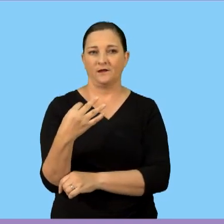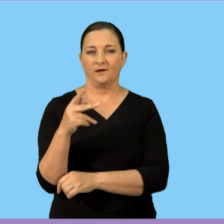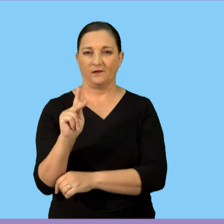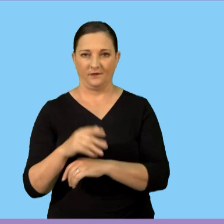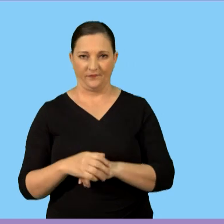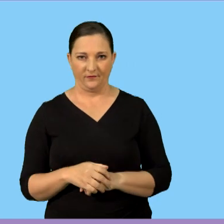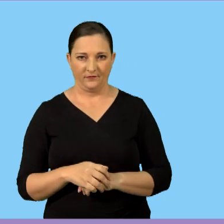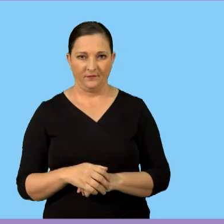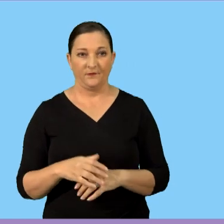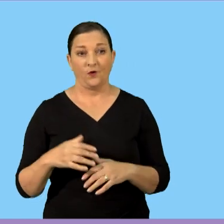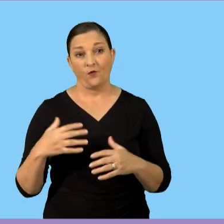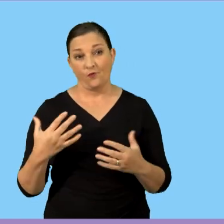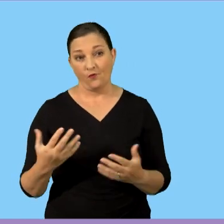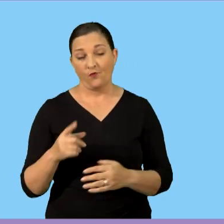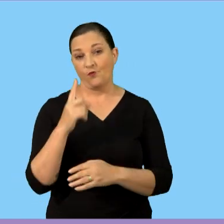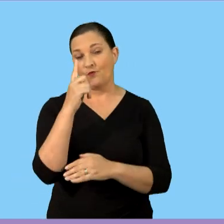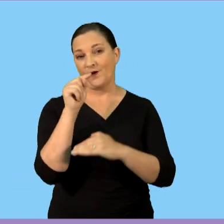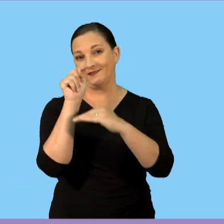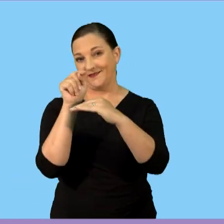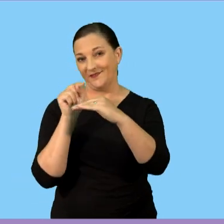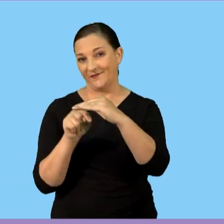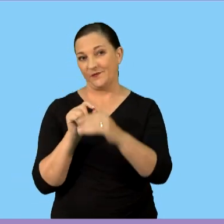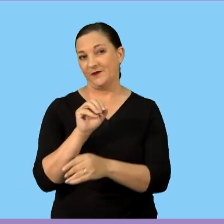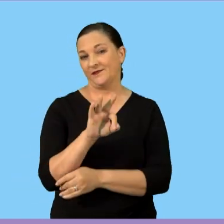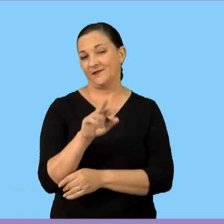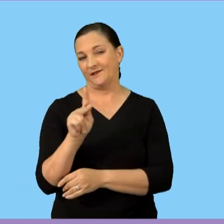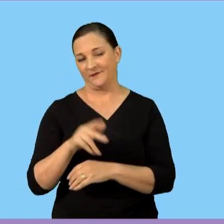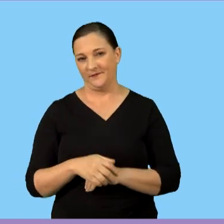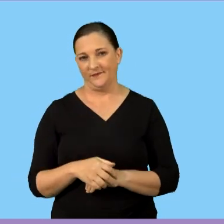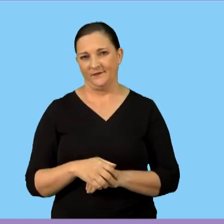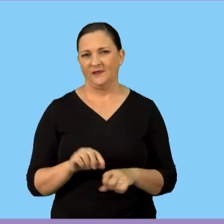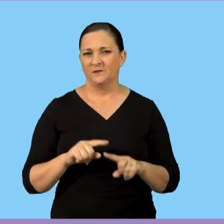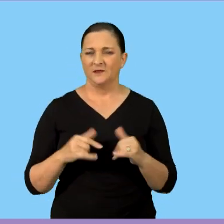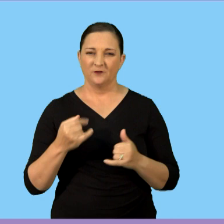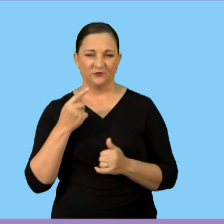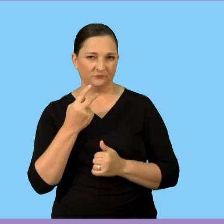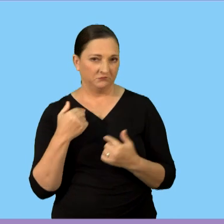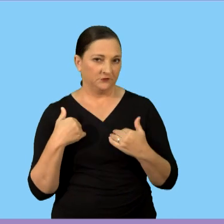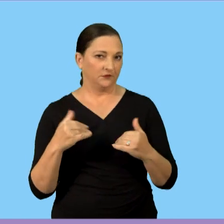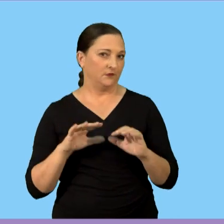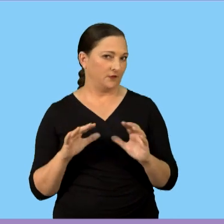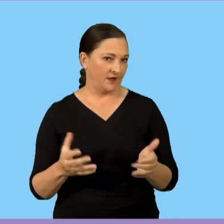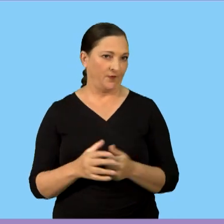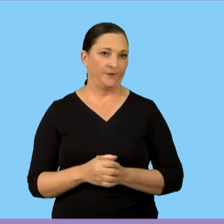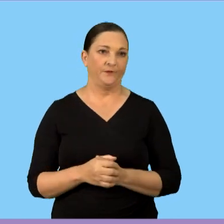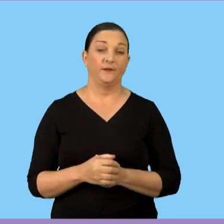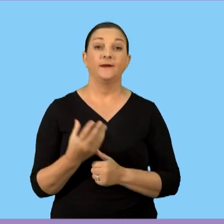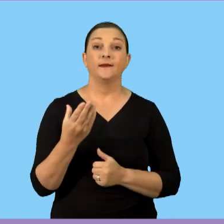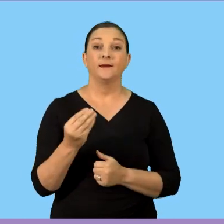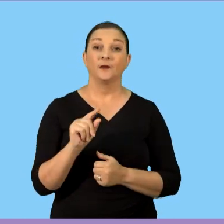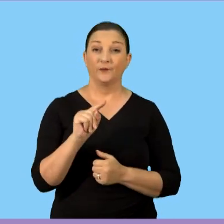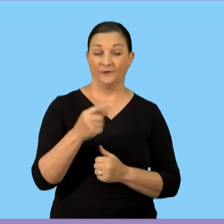1/3k, or 1 divided by 3k. So how are we going to multiply that? Let us start with